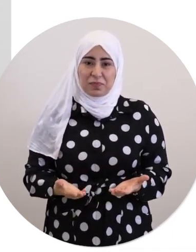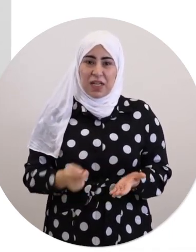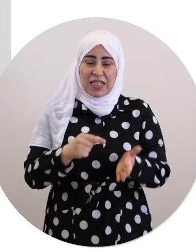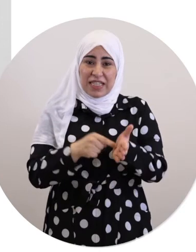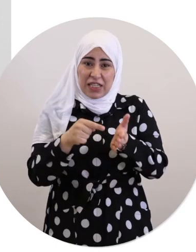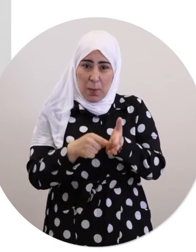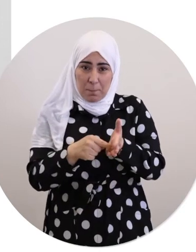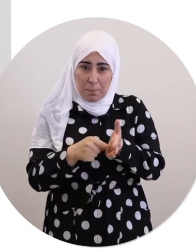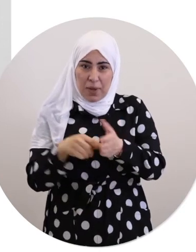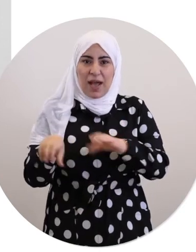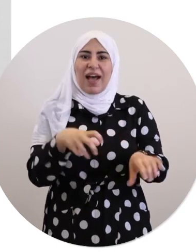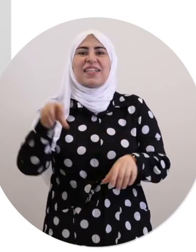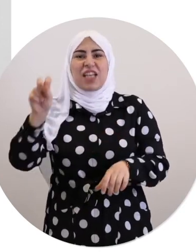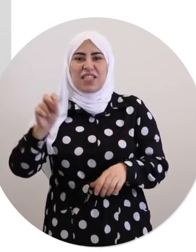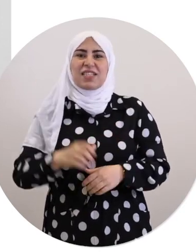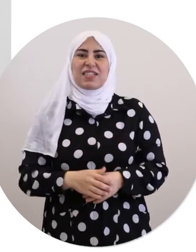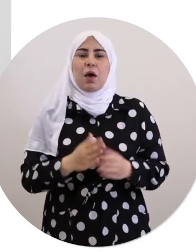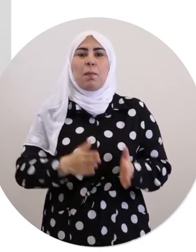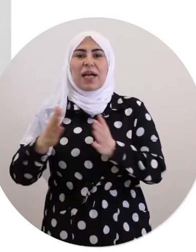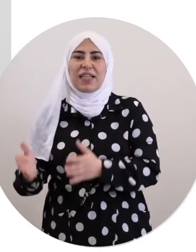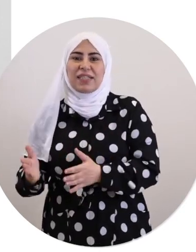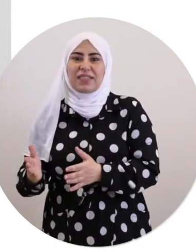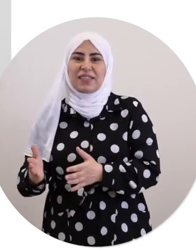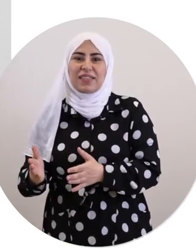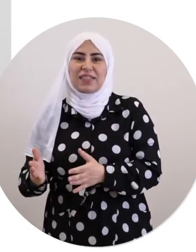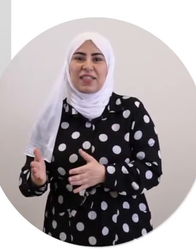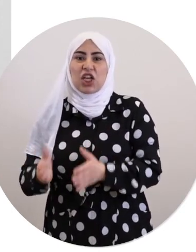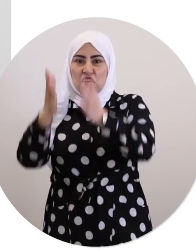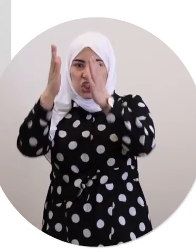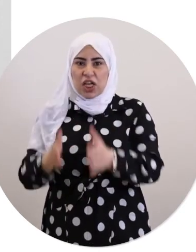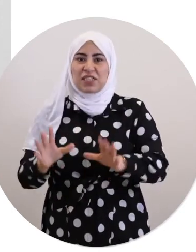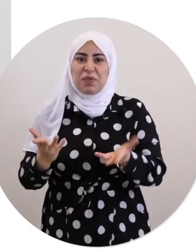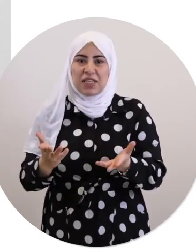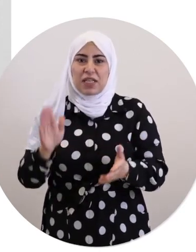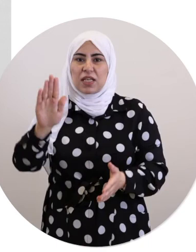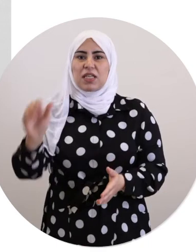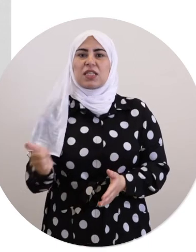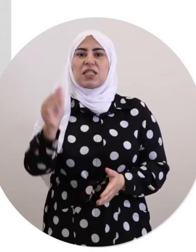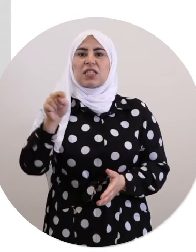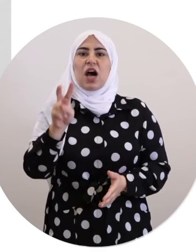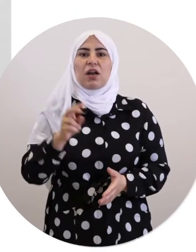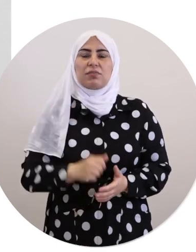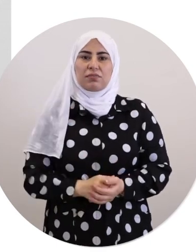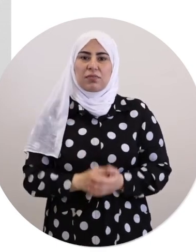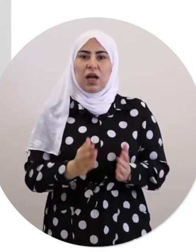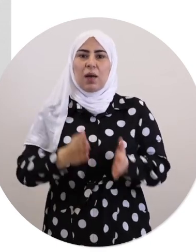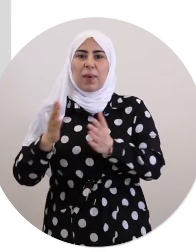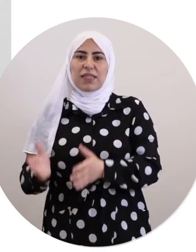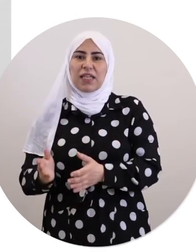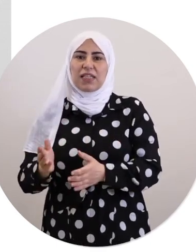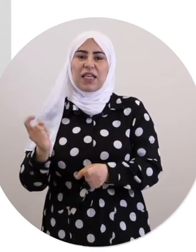Sarah seldom leaves. Exactly. You've chosen the correct answer. Seldom does Sarah leave the